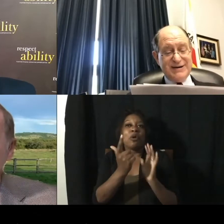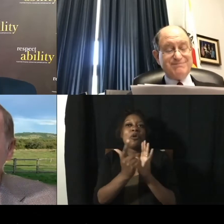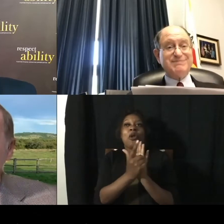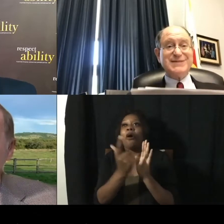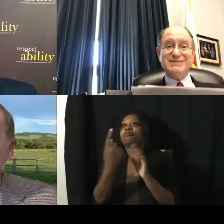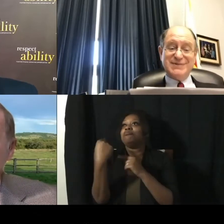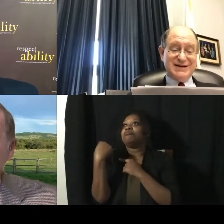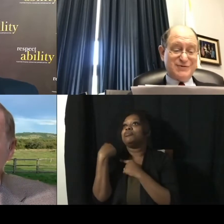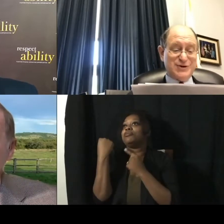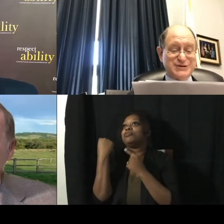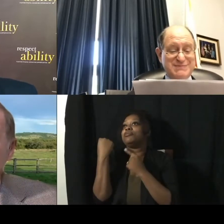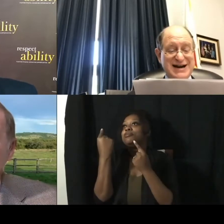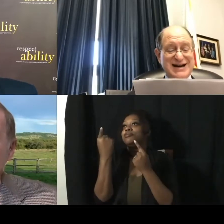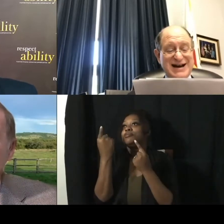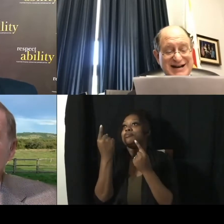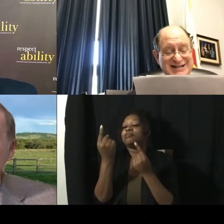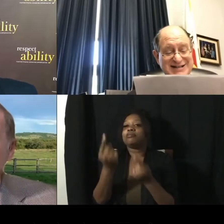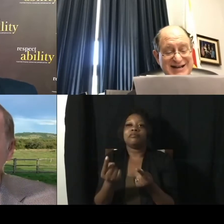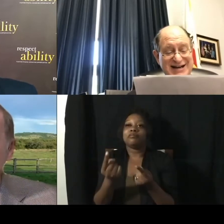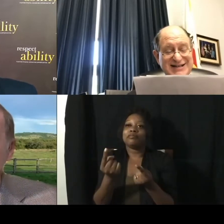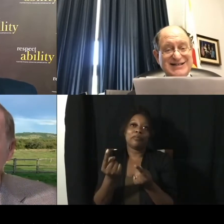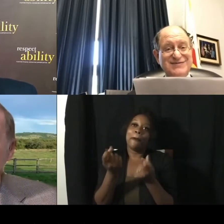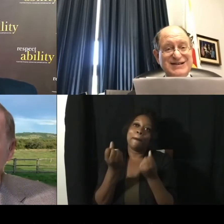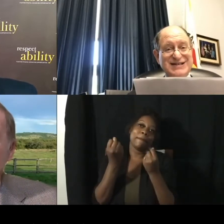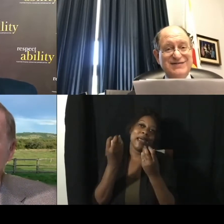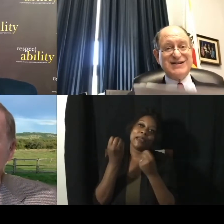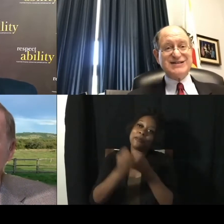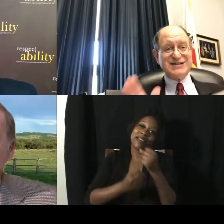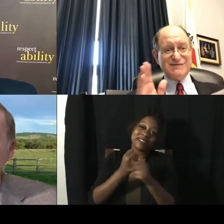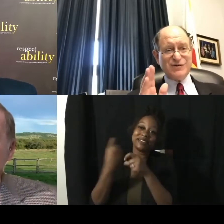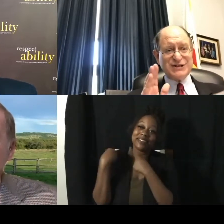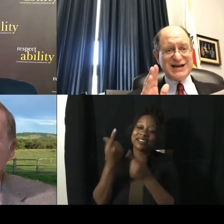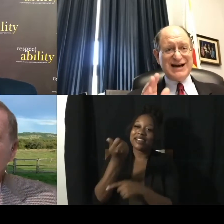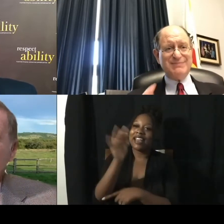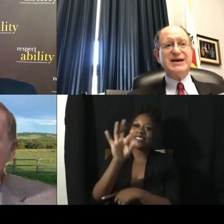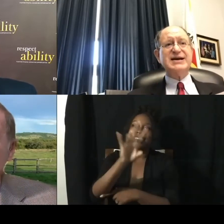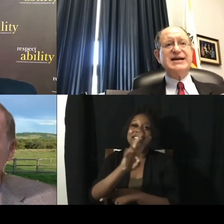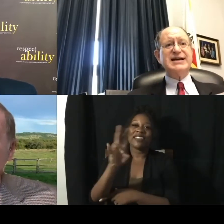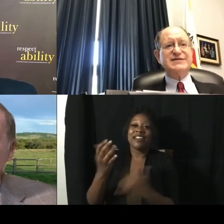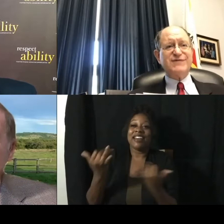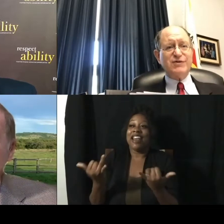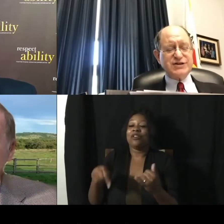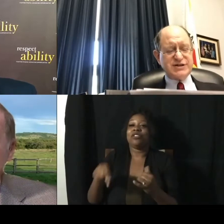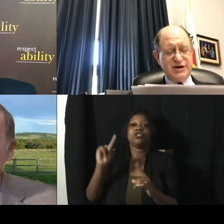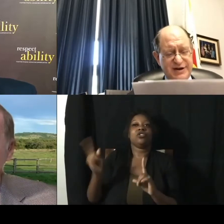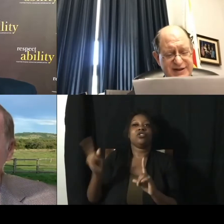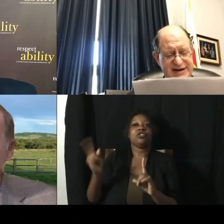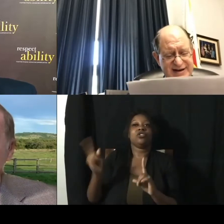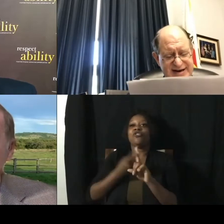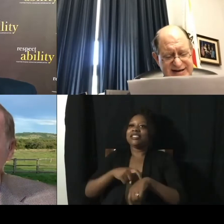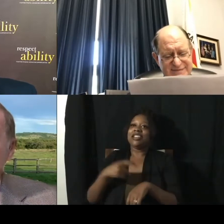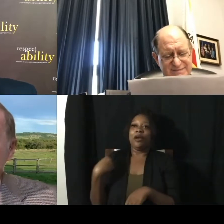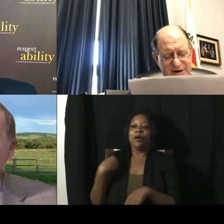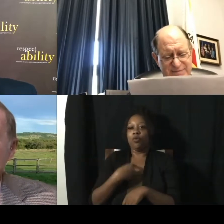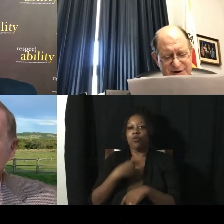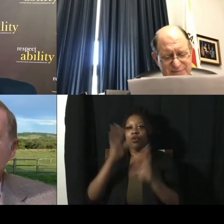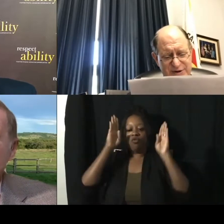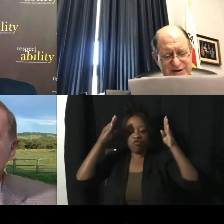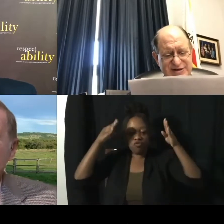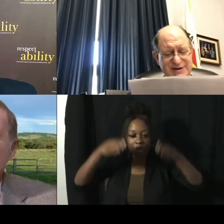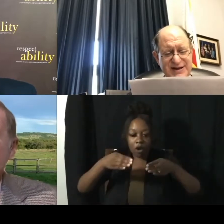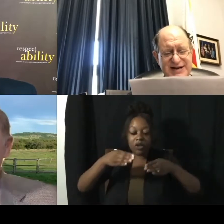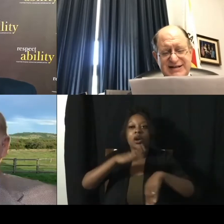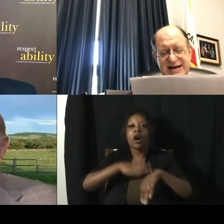for, of course, many decades since 1977. This is the first time it is focused on the needs of people